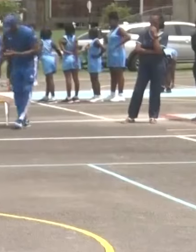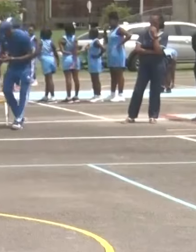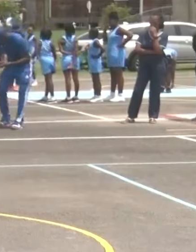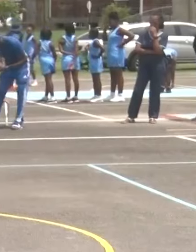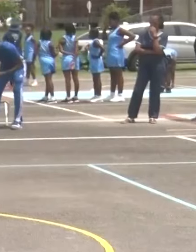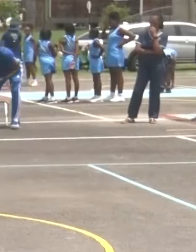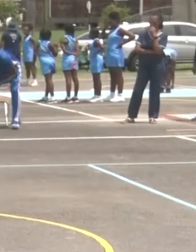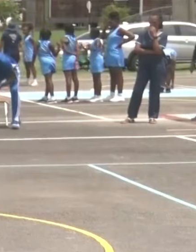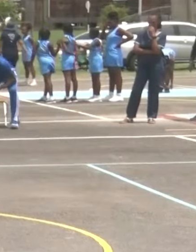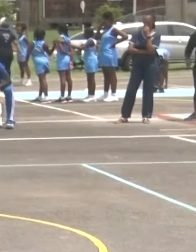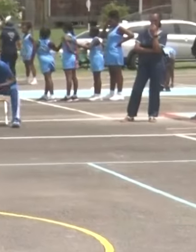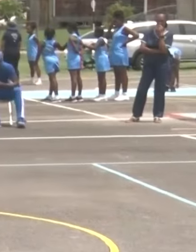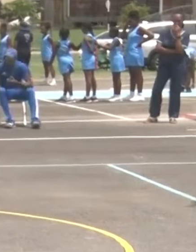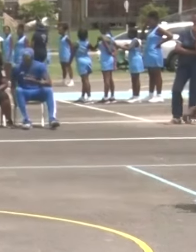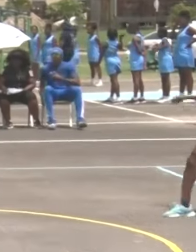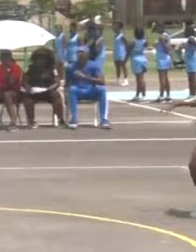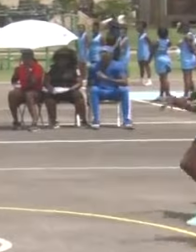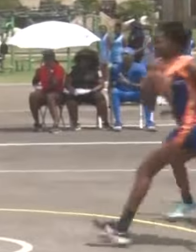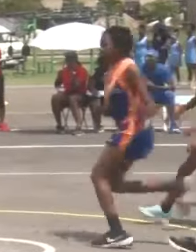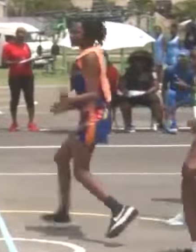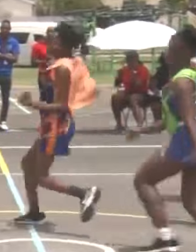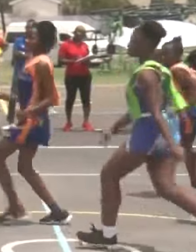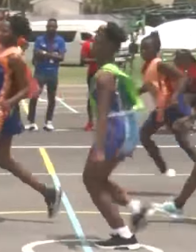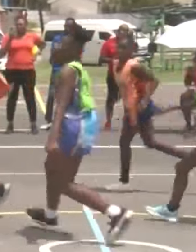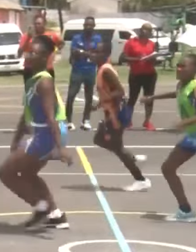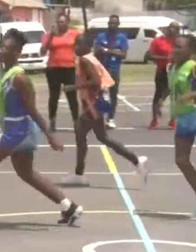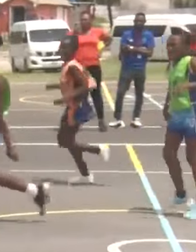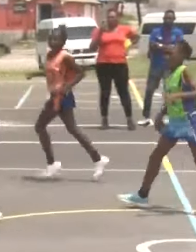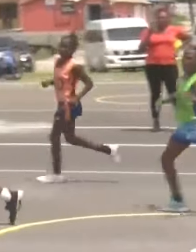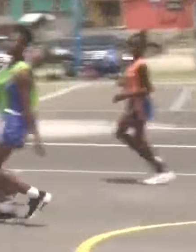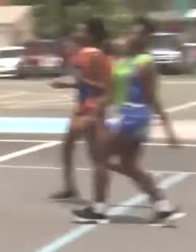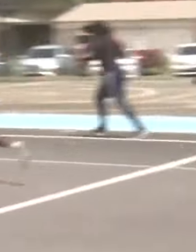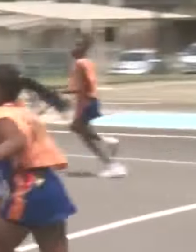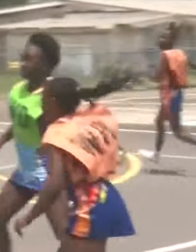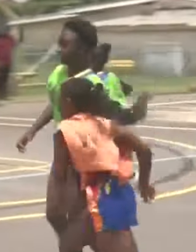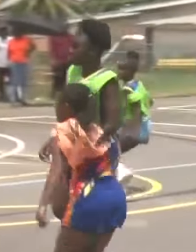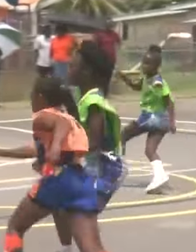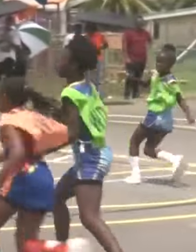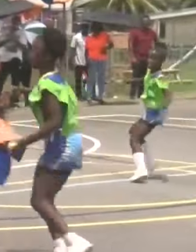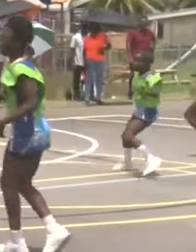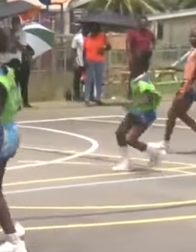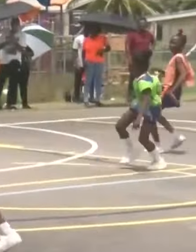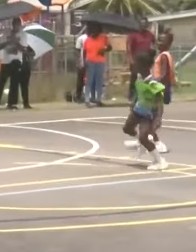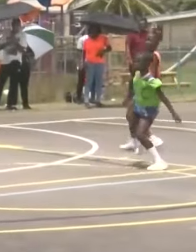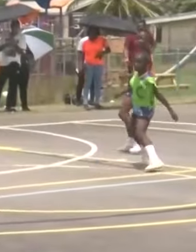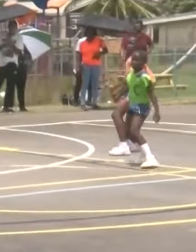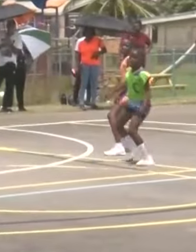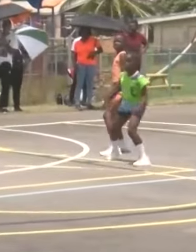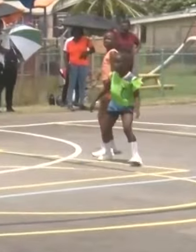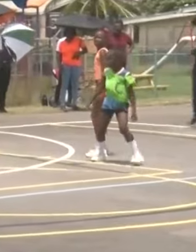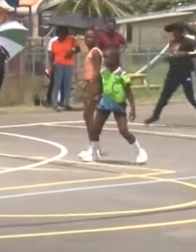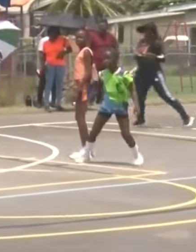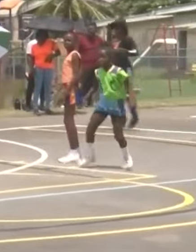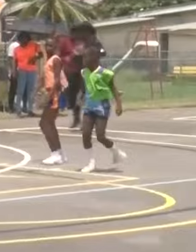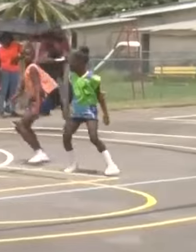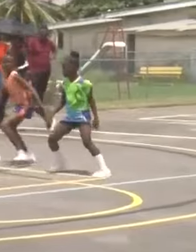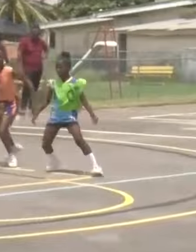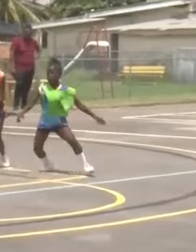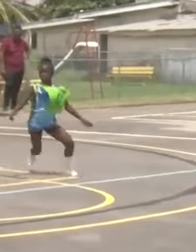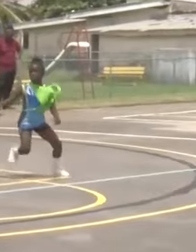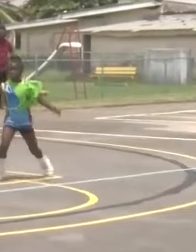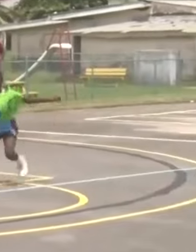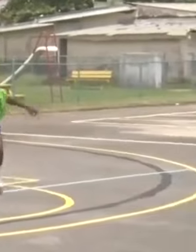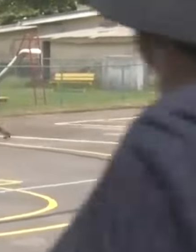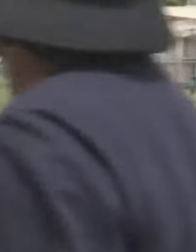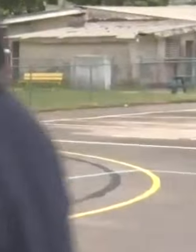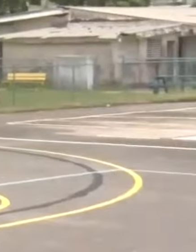up for grabs in this quarterfinal encounter featuring Shirley Chisholm in the orange bibs against Grantley Prescott. Shirley Chisholm moving